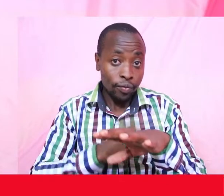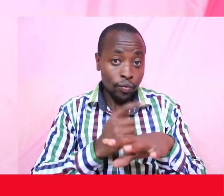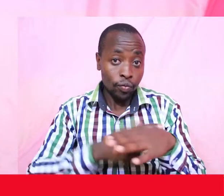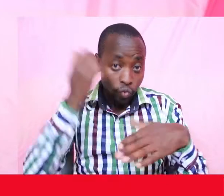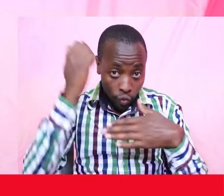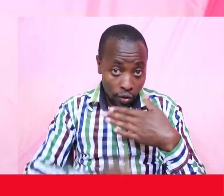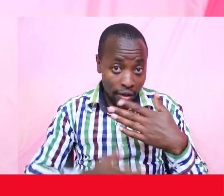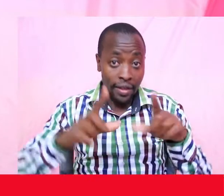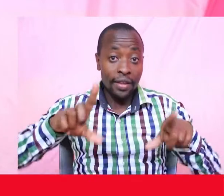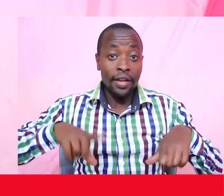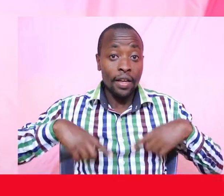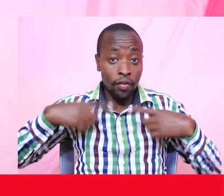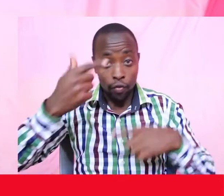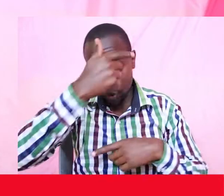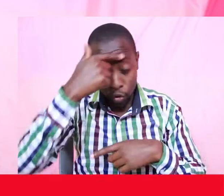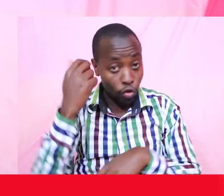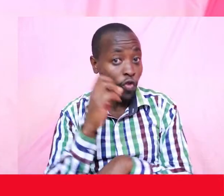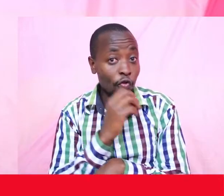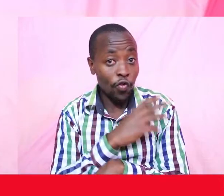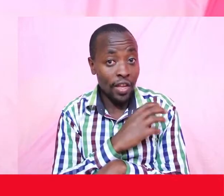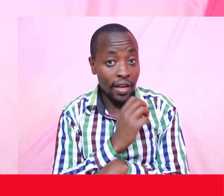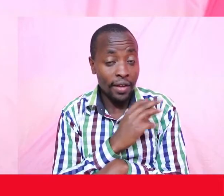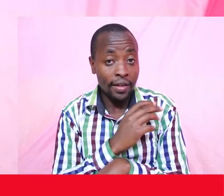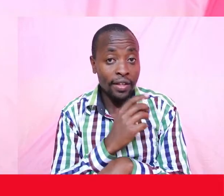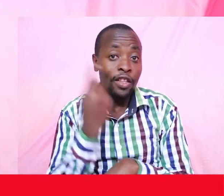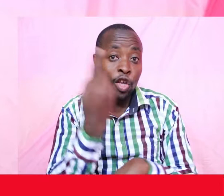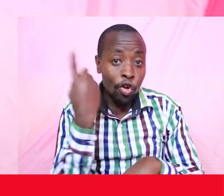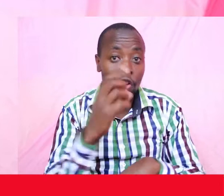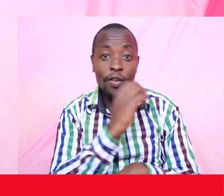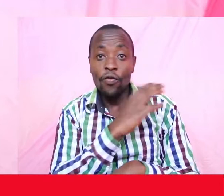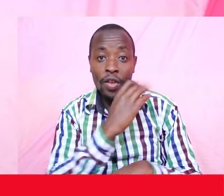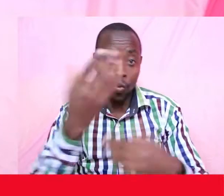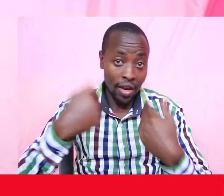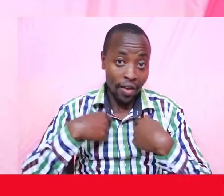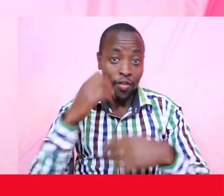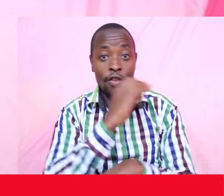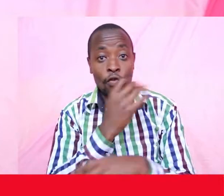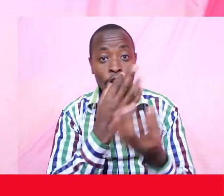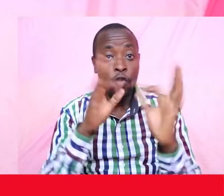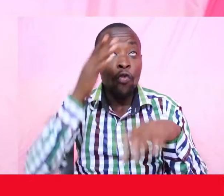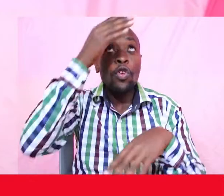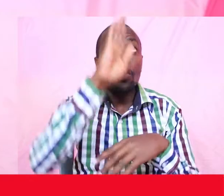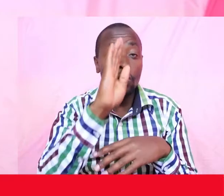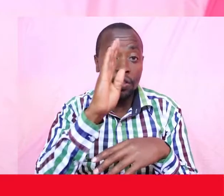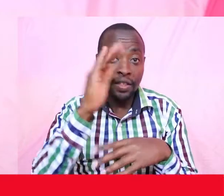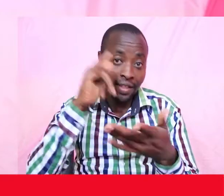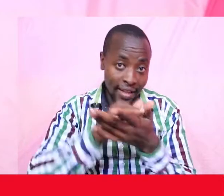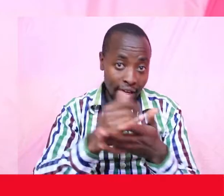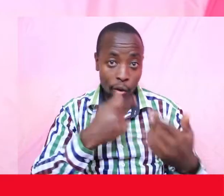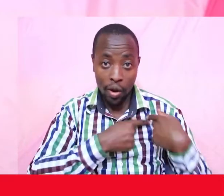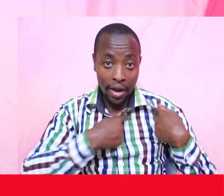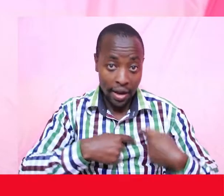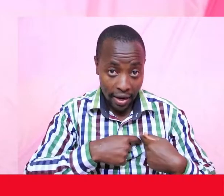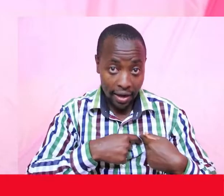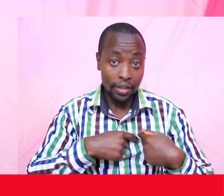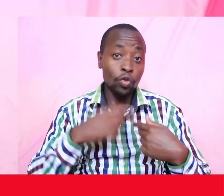living a life because of the fear. The only fear we should have is the fear of the Lord, that our hearts will